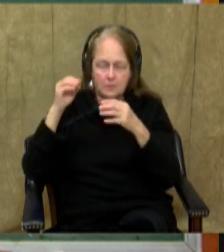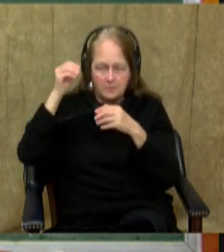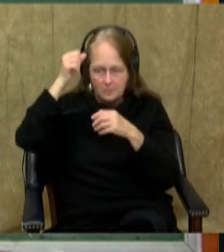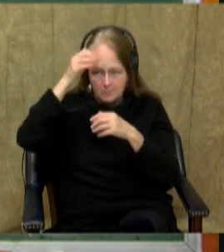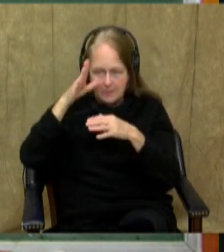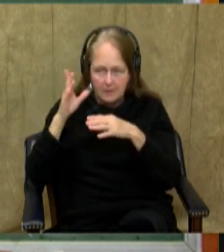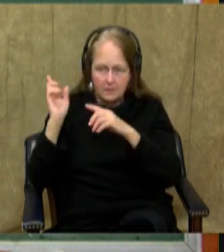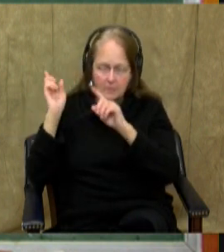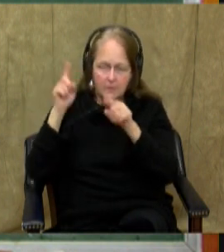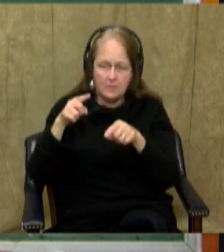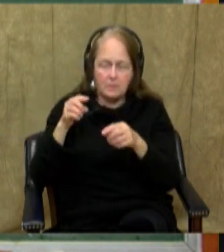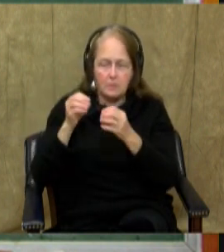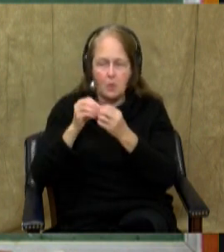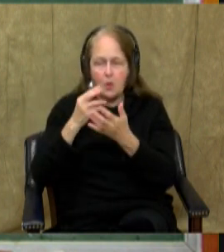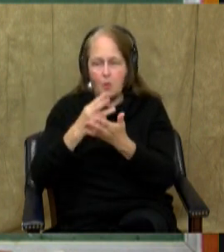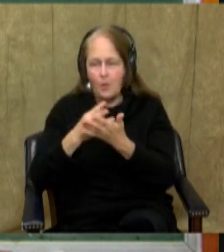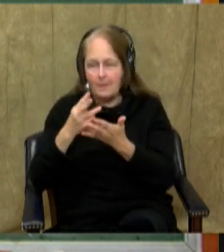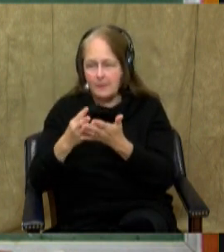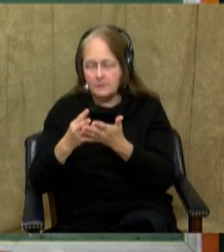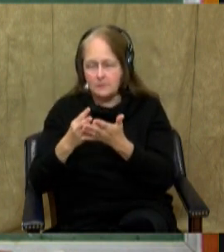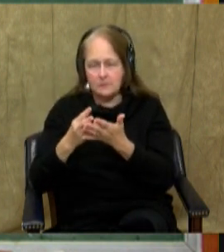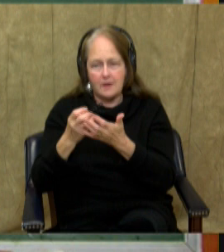troops. By